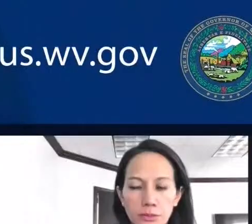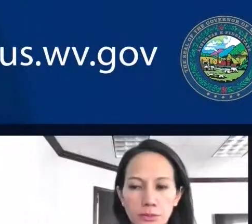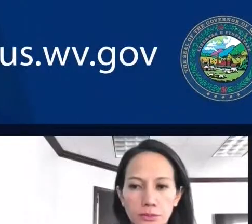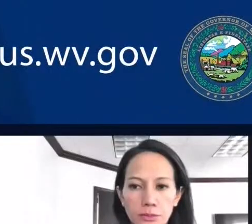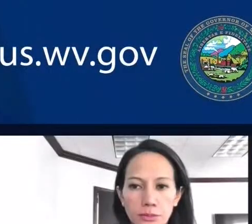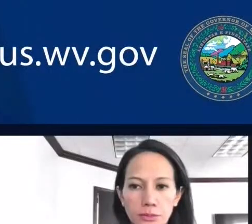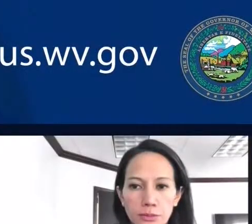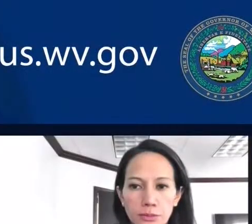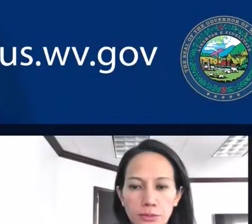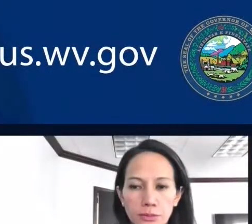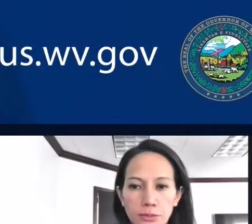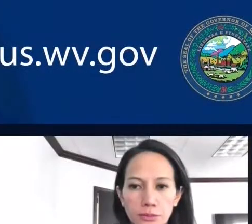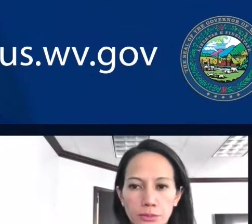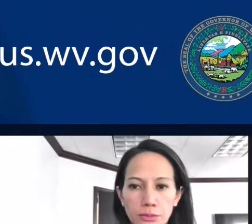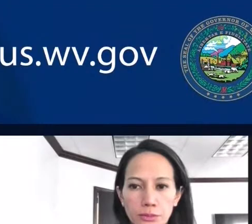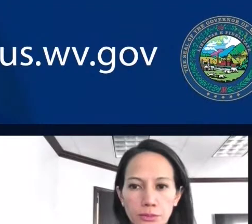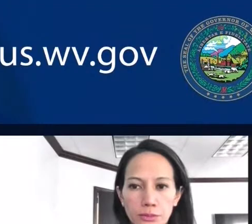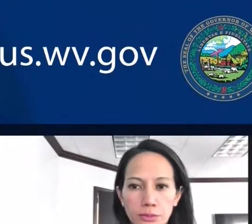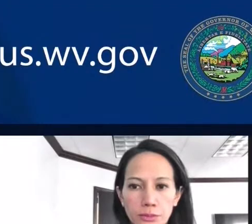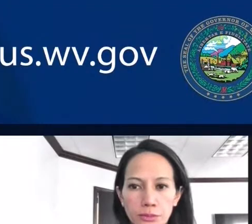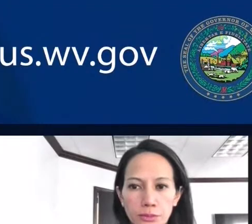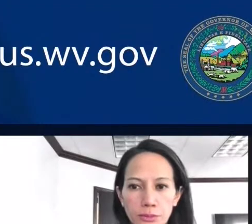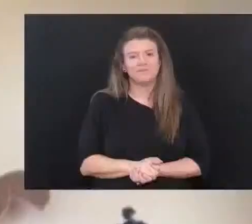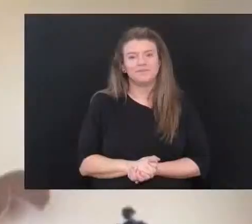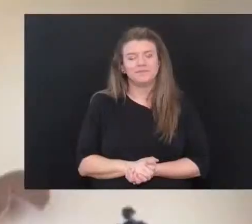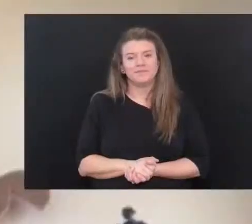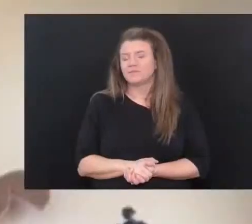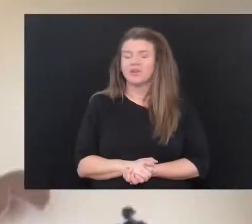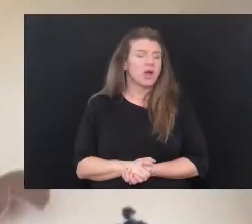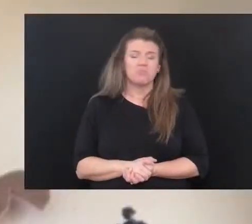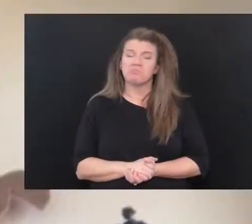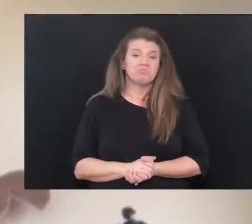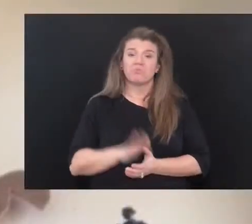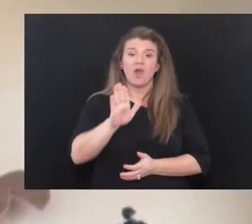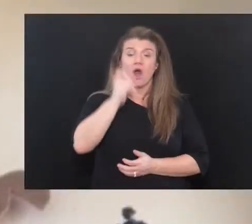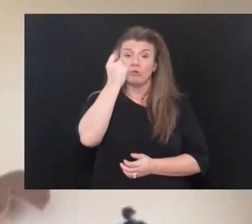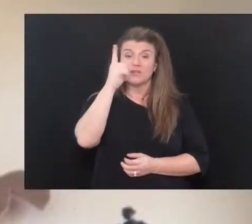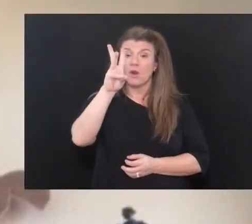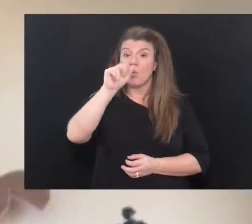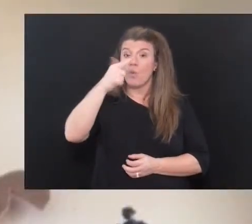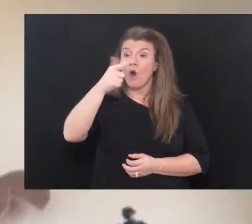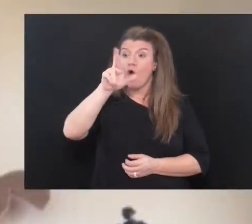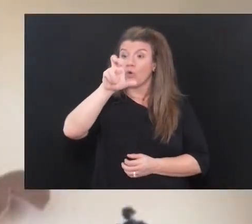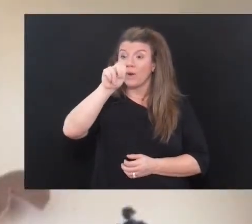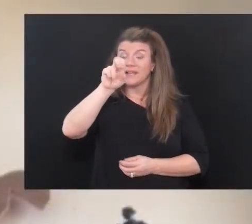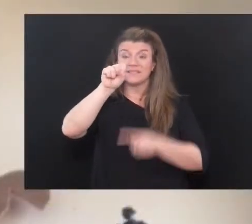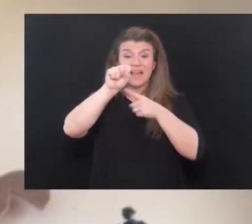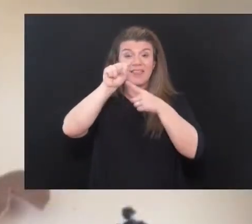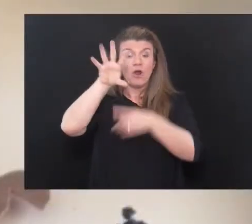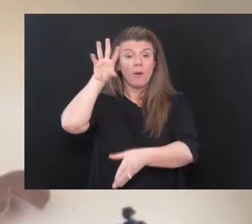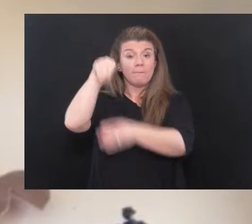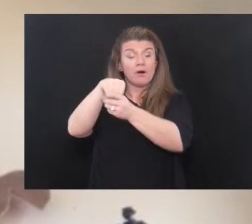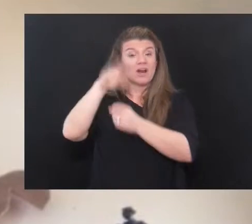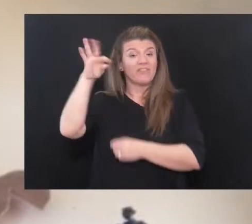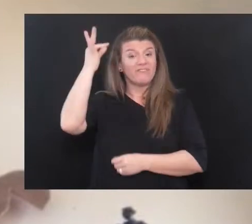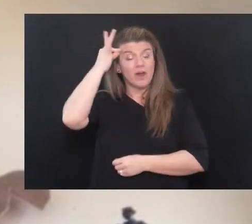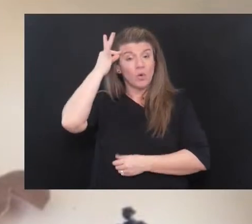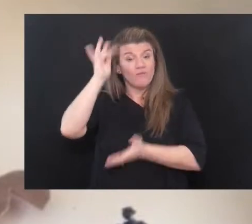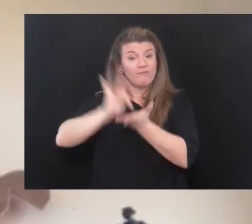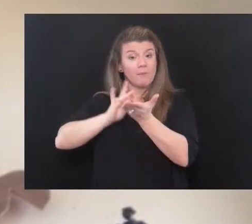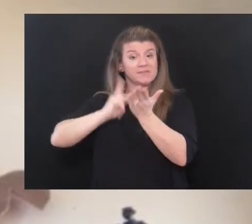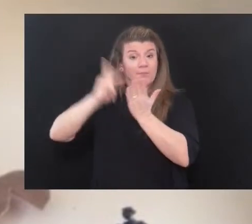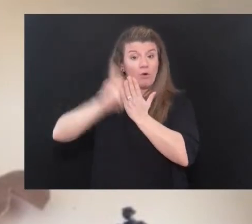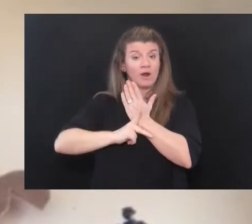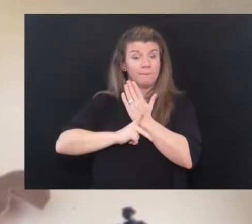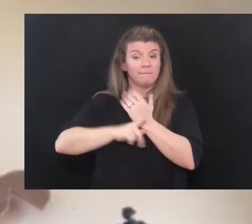General, please do. Yes, sir. Yes, sir, Governor. No, understand that Walgreens is part of the federal pharmacy program. So